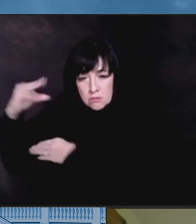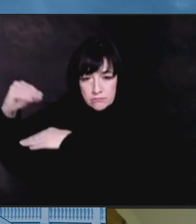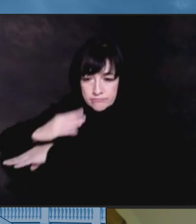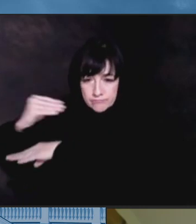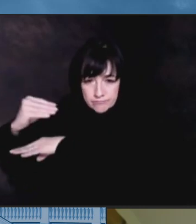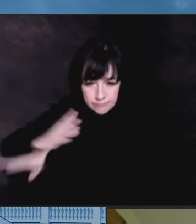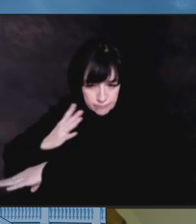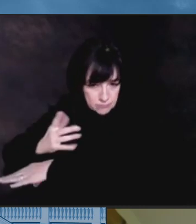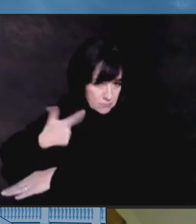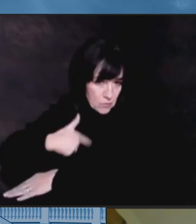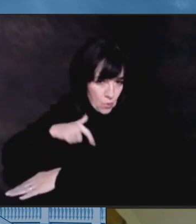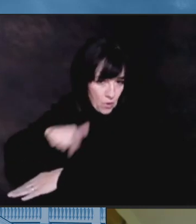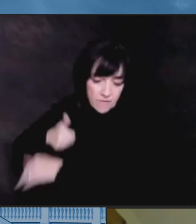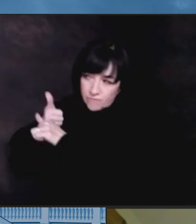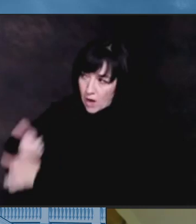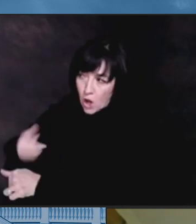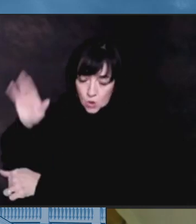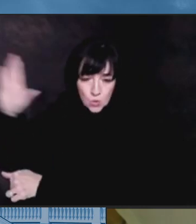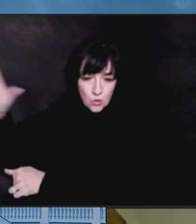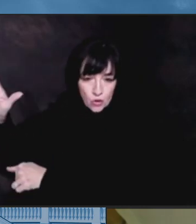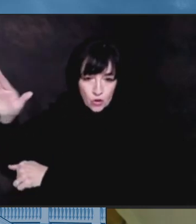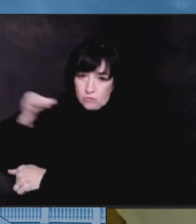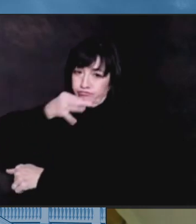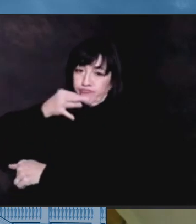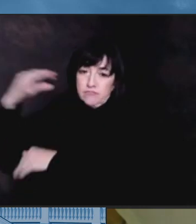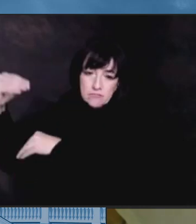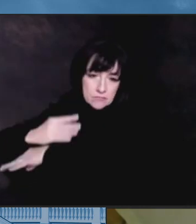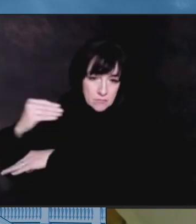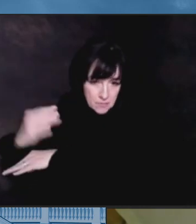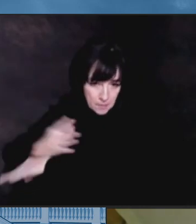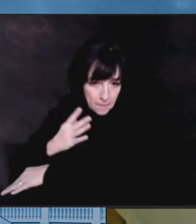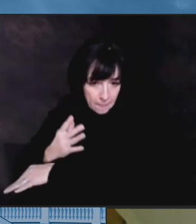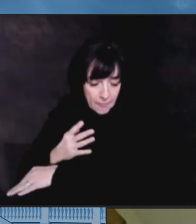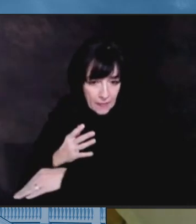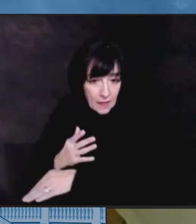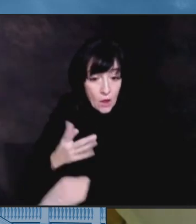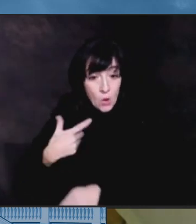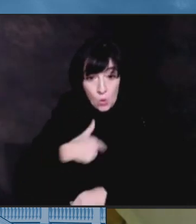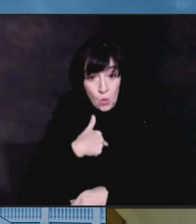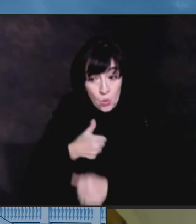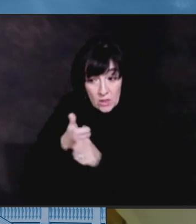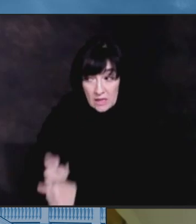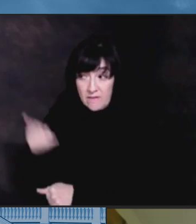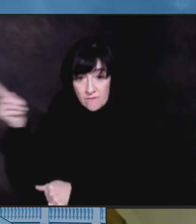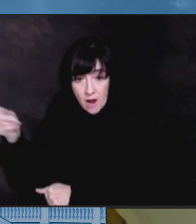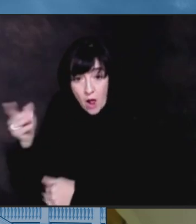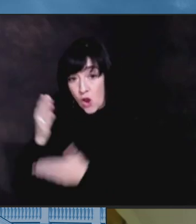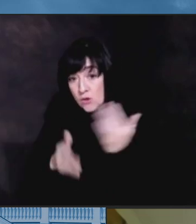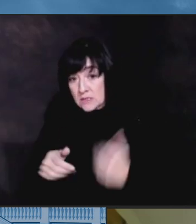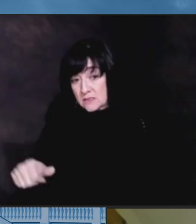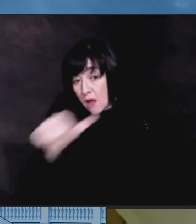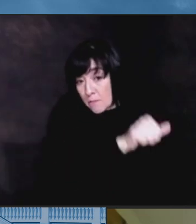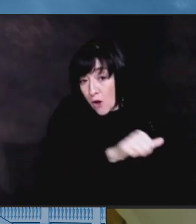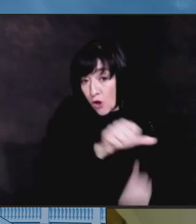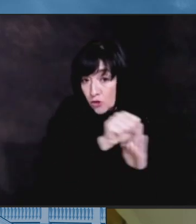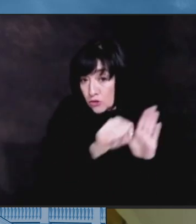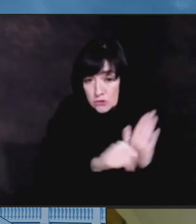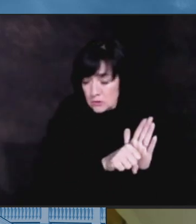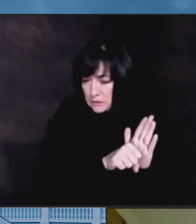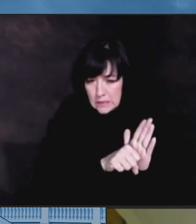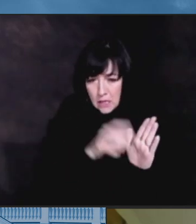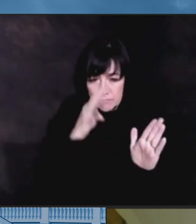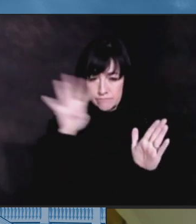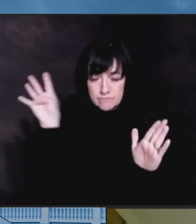improvements. And we did that. They didn't do it in those other states. And instead of seeing a crest in their number of cases